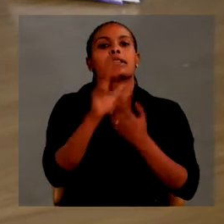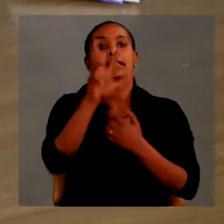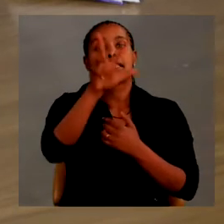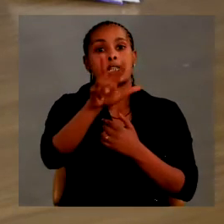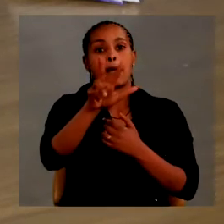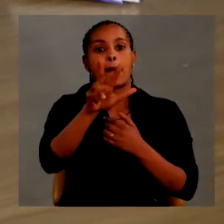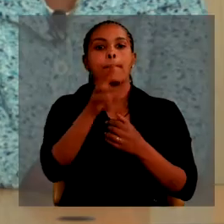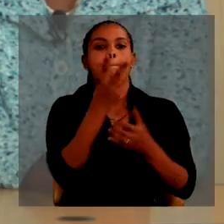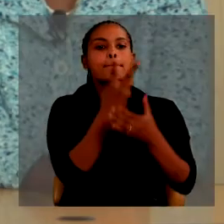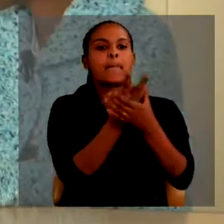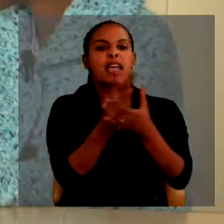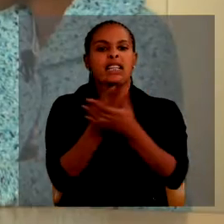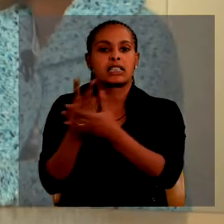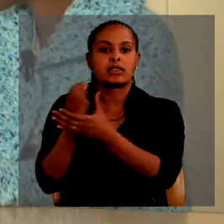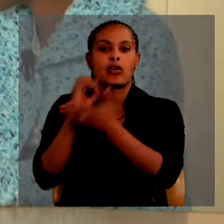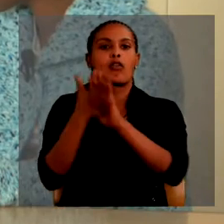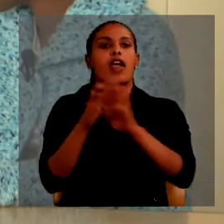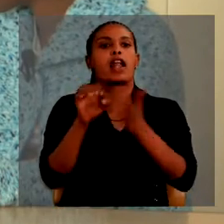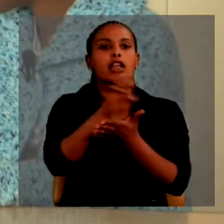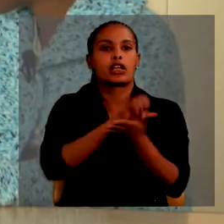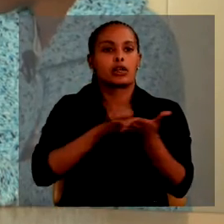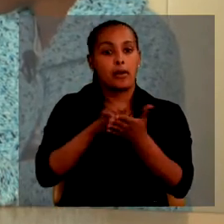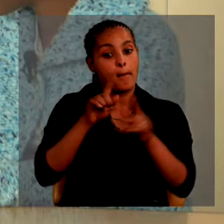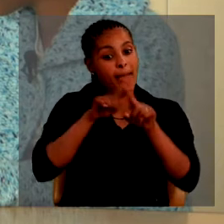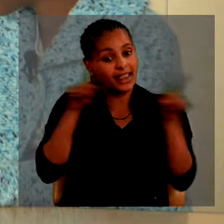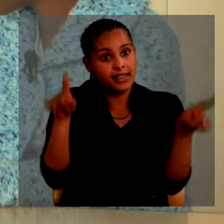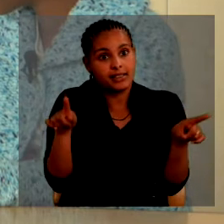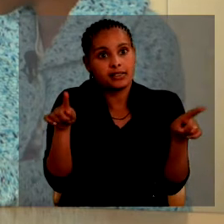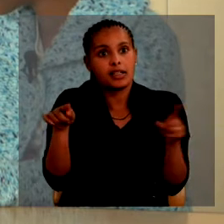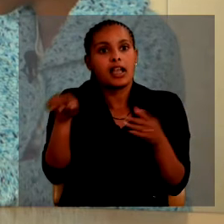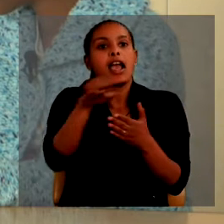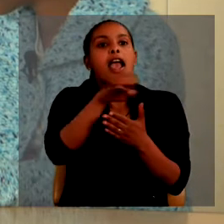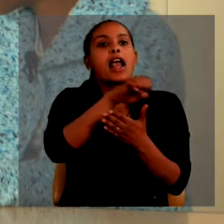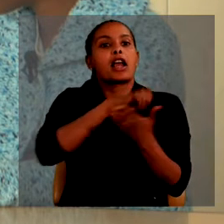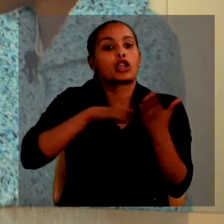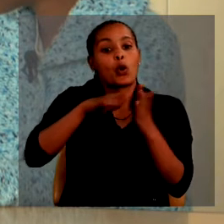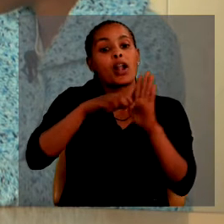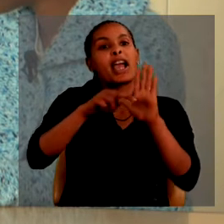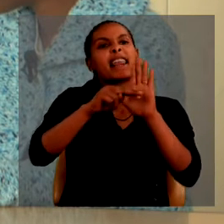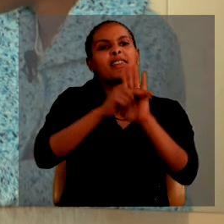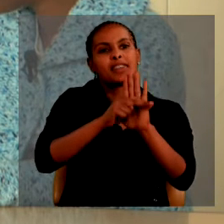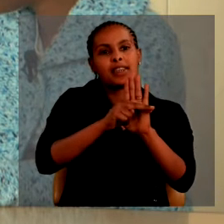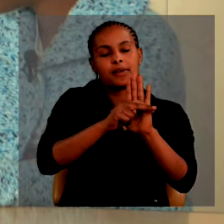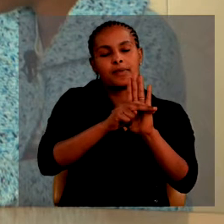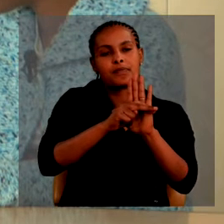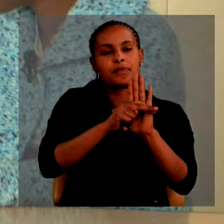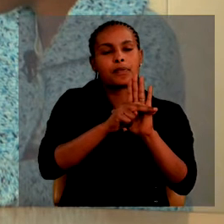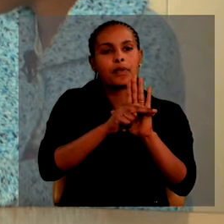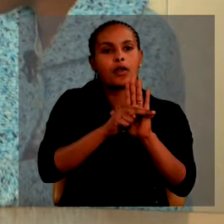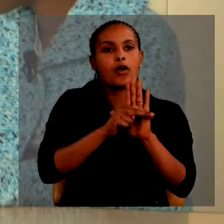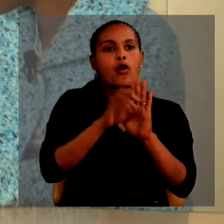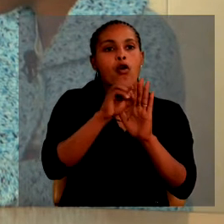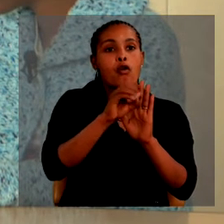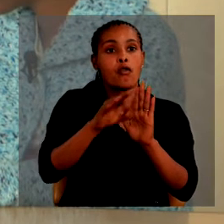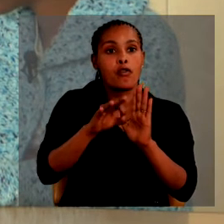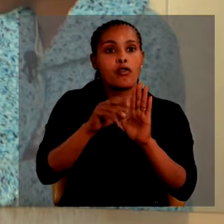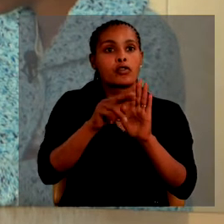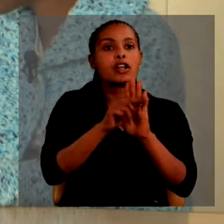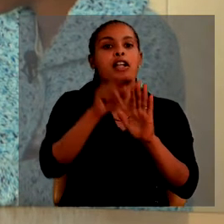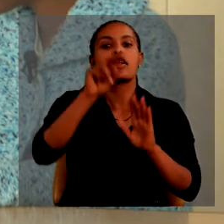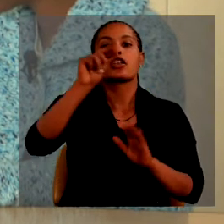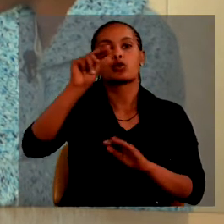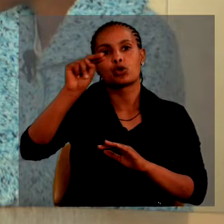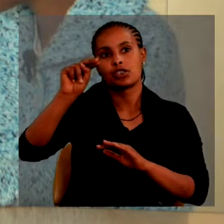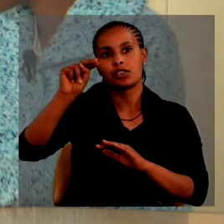of electrons. But electronegativity of